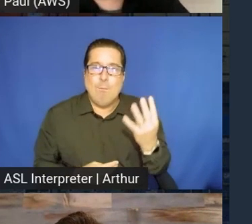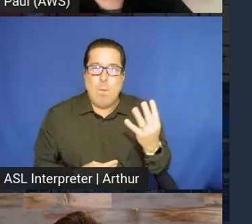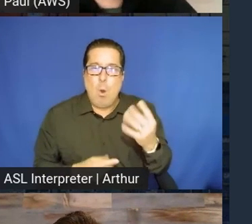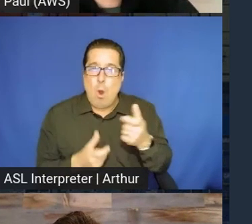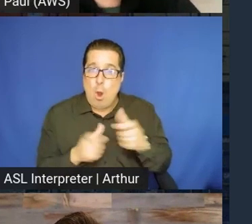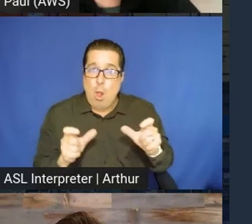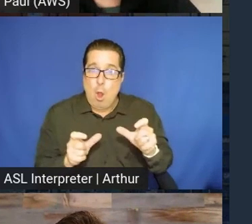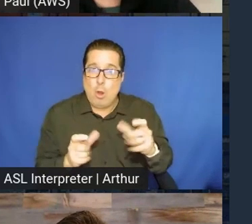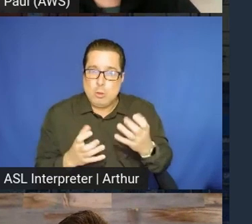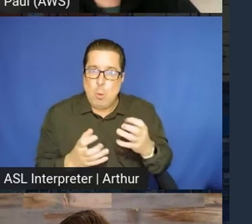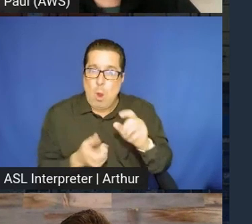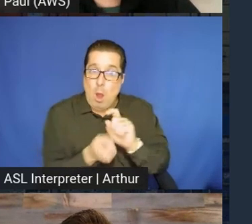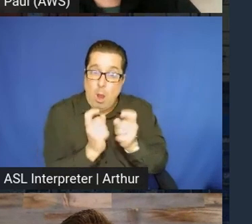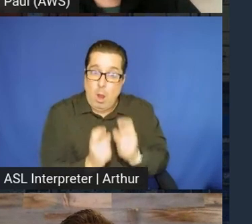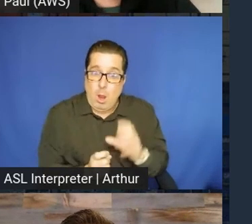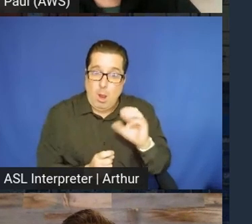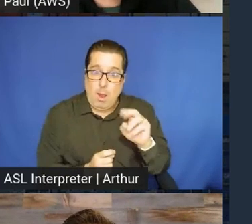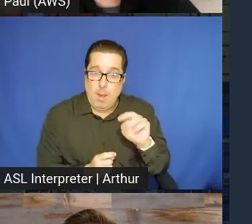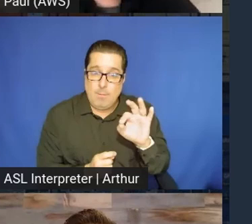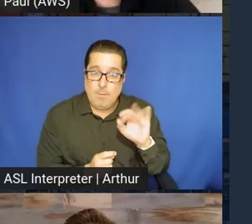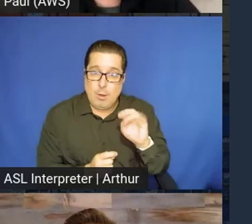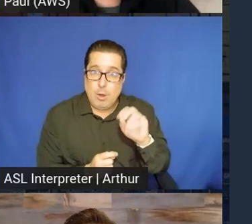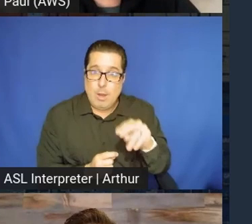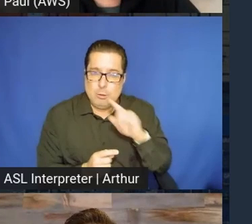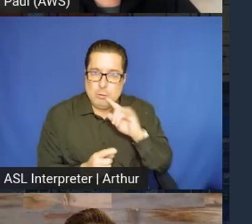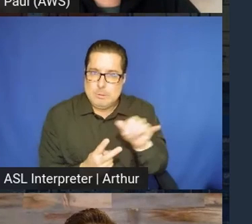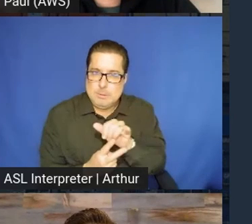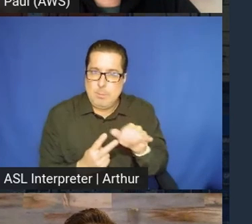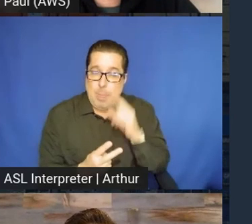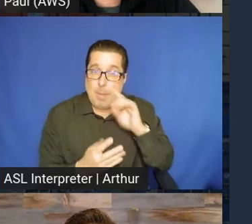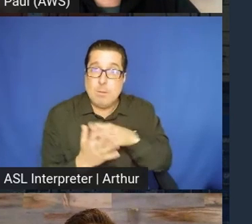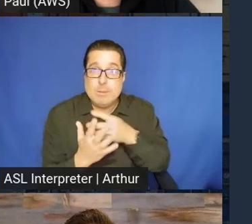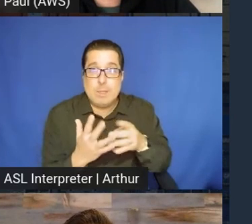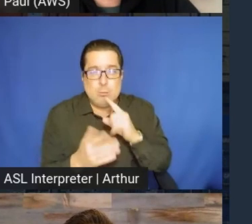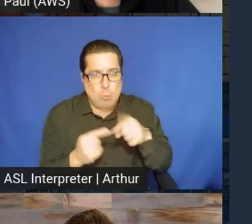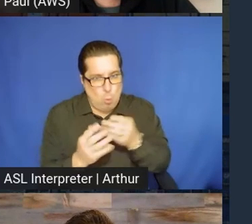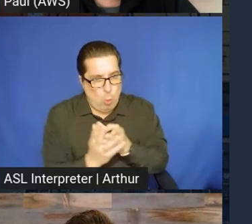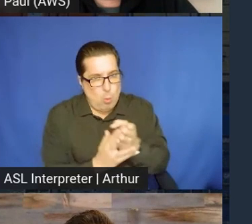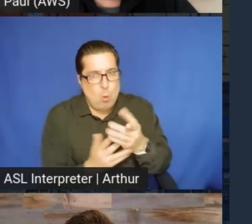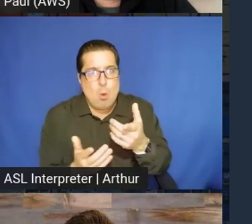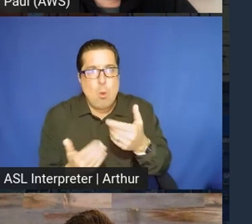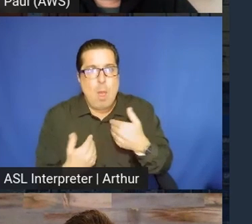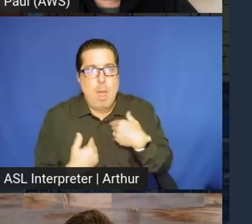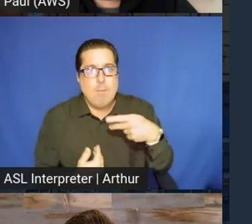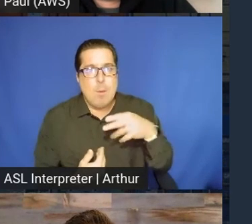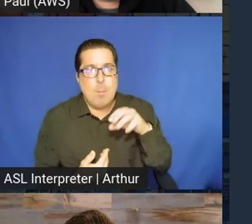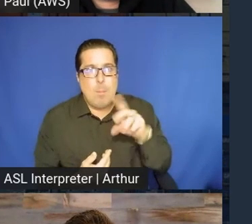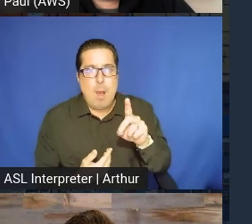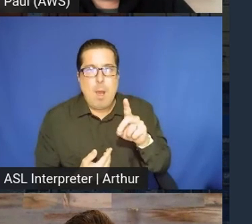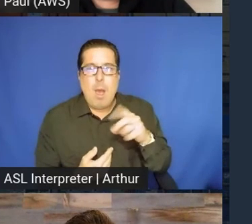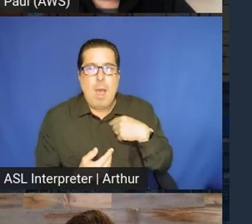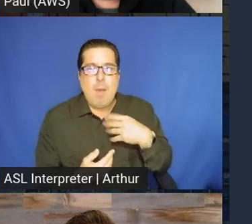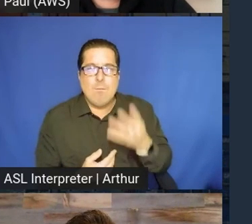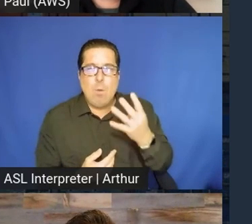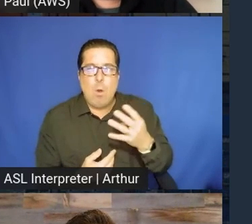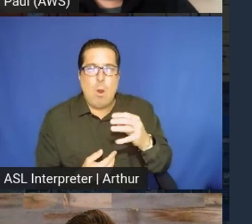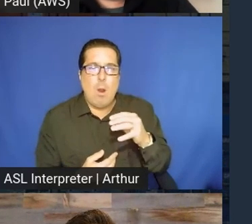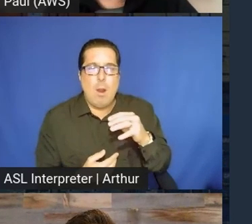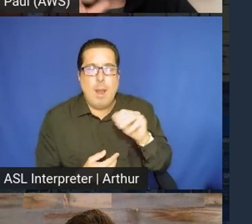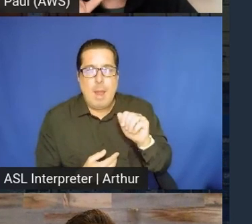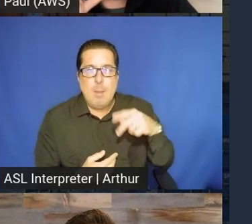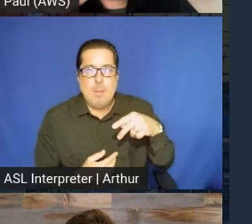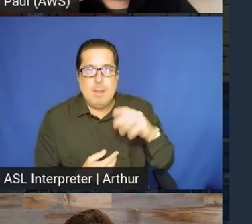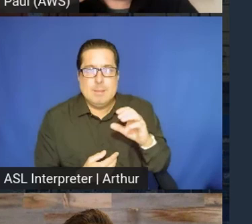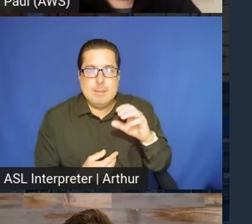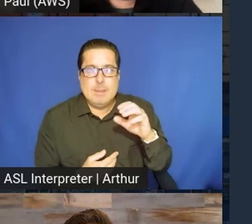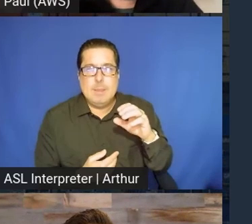because as the scheduler is going through, and if you have a pod, and let's say it's using, 4 vCPUs or 8 vCPUs,